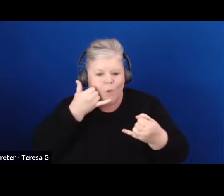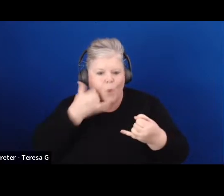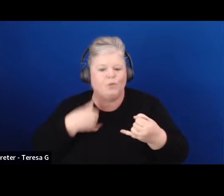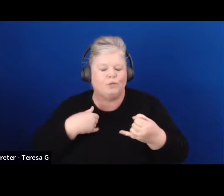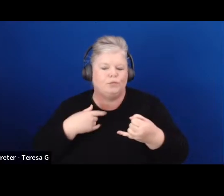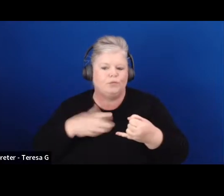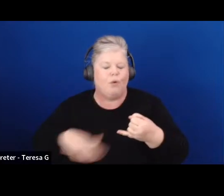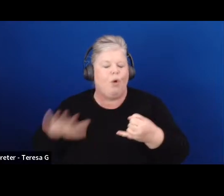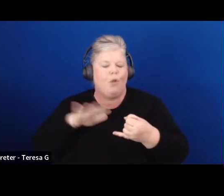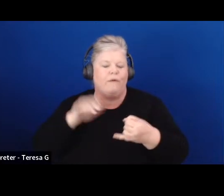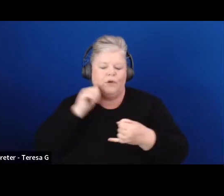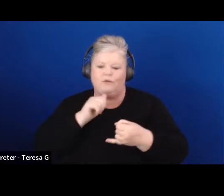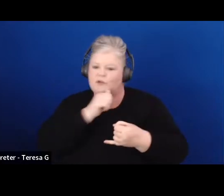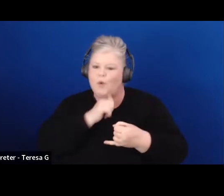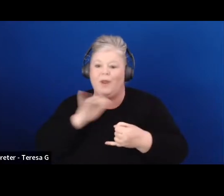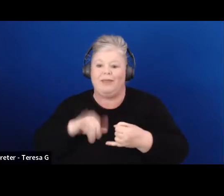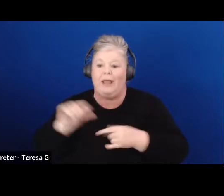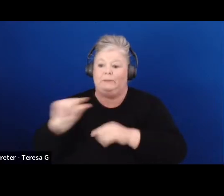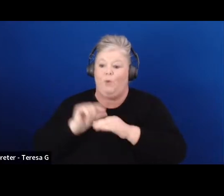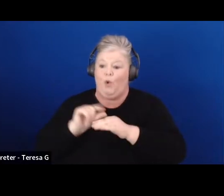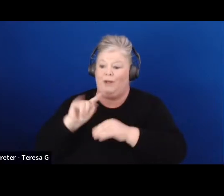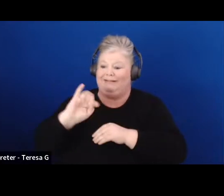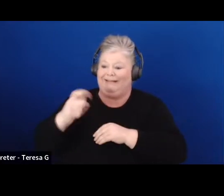that give us income.